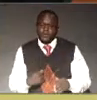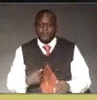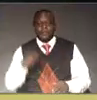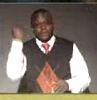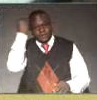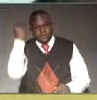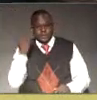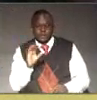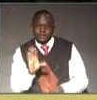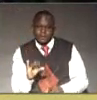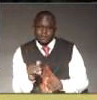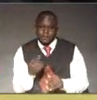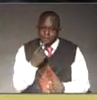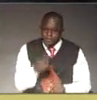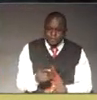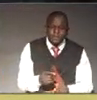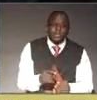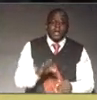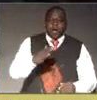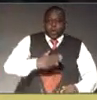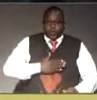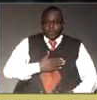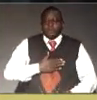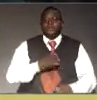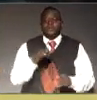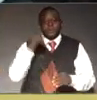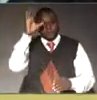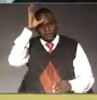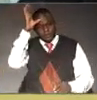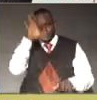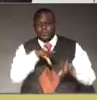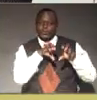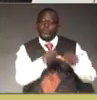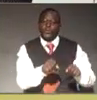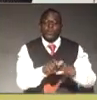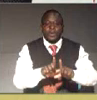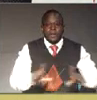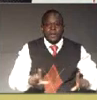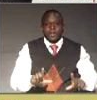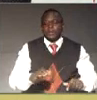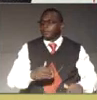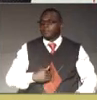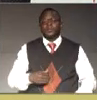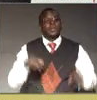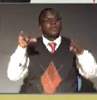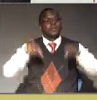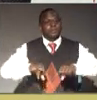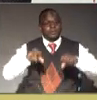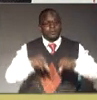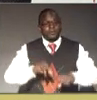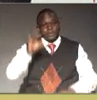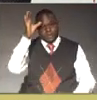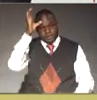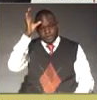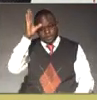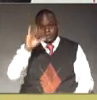was concerned at how land grabbers are using bona fide purchaser concept to grab land. It's a pleasant concept